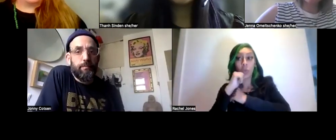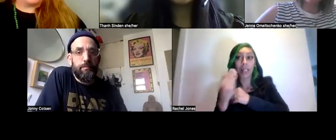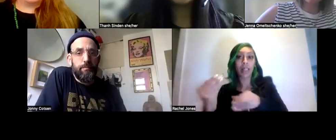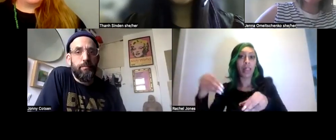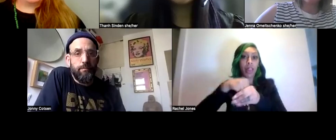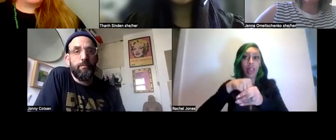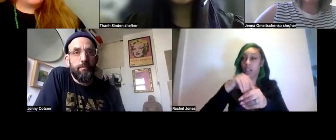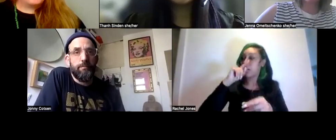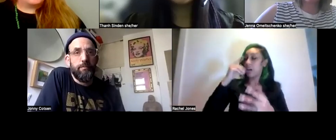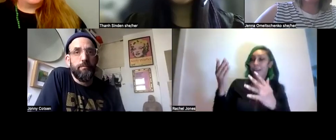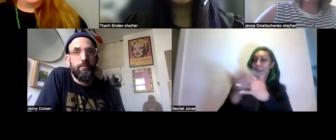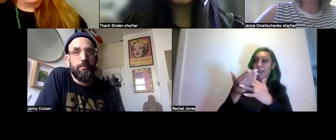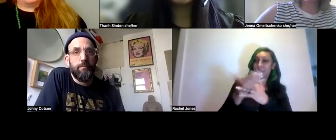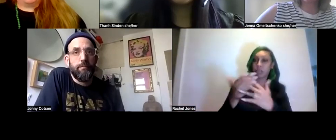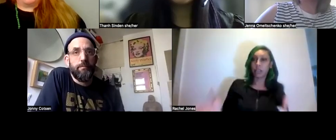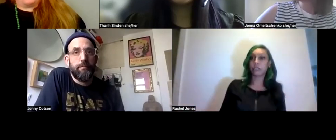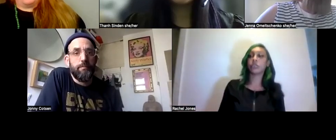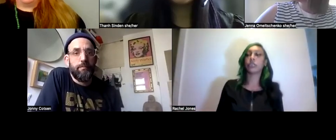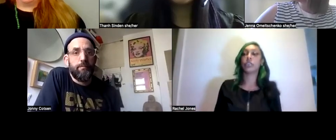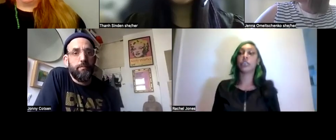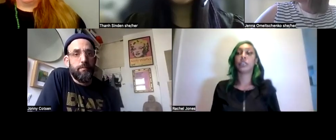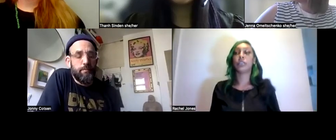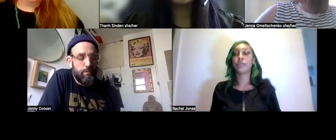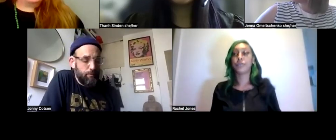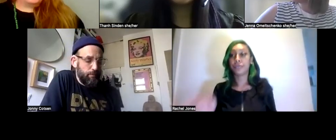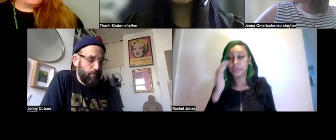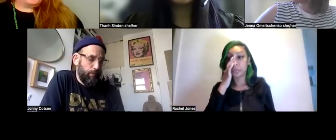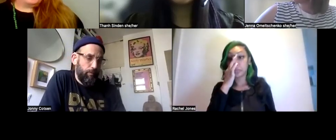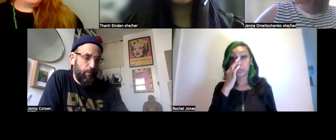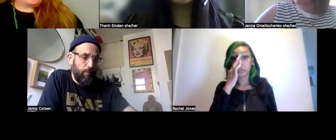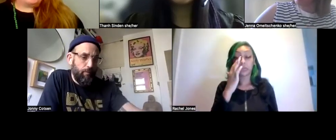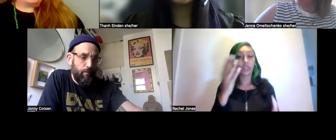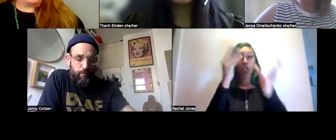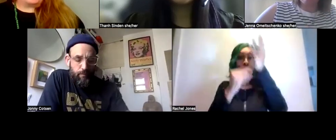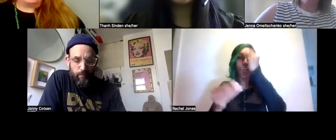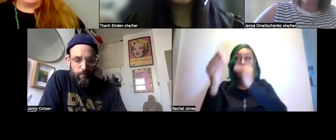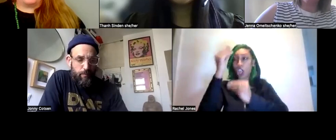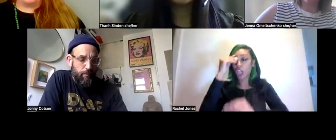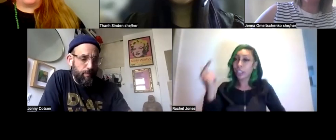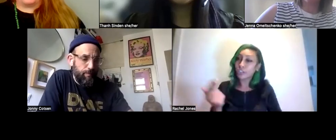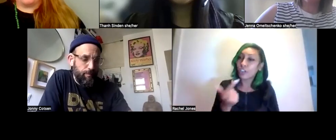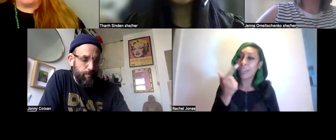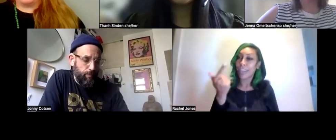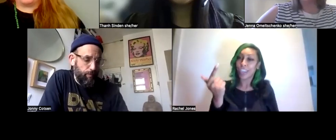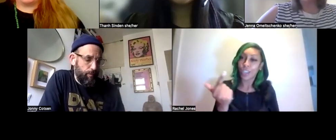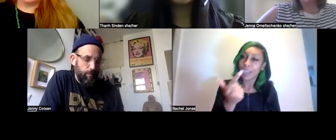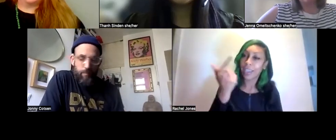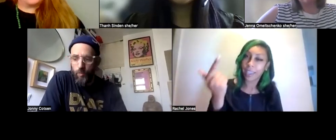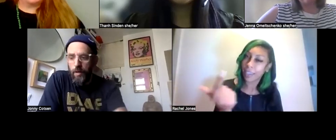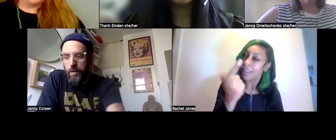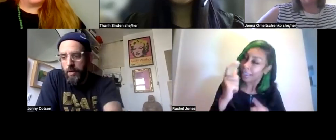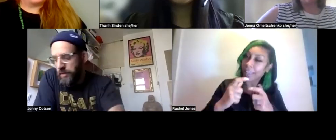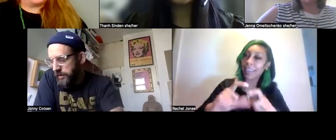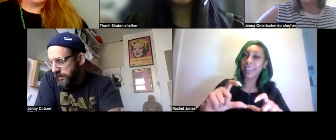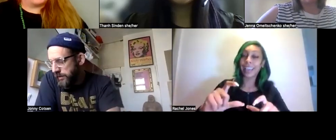not being able to access usually. And the learning continues absolutely for us. And I think it's